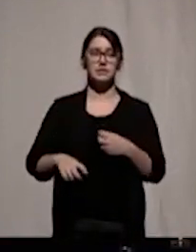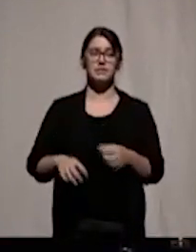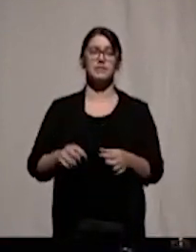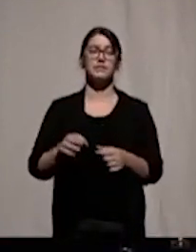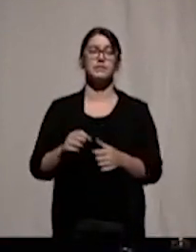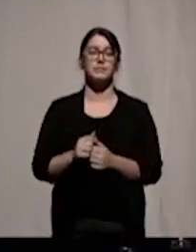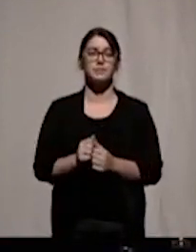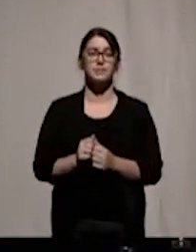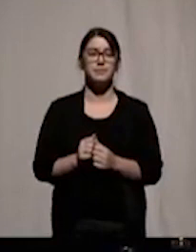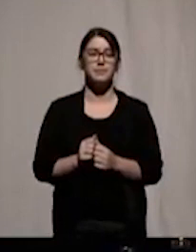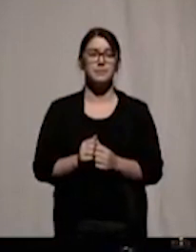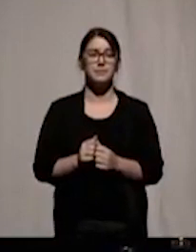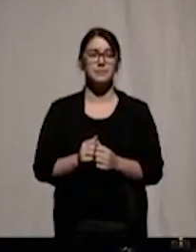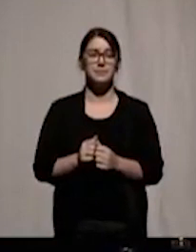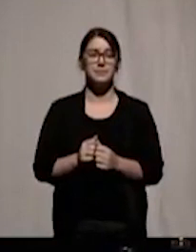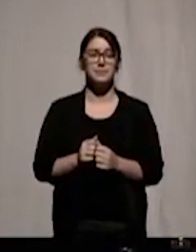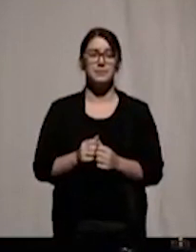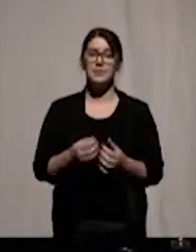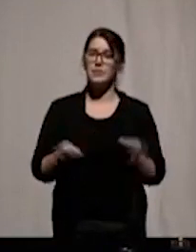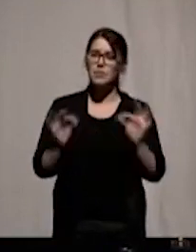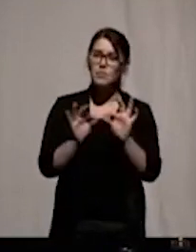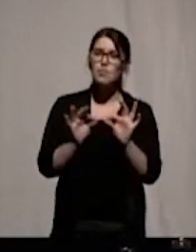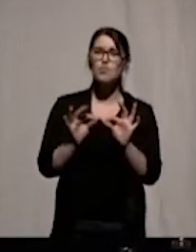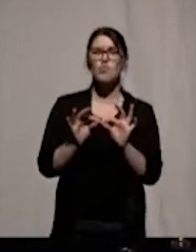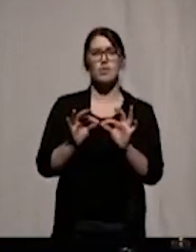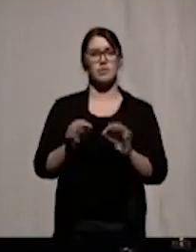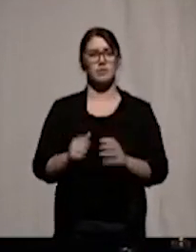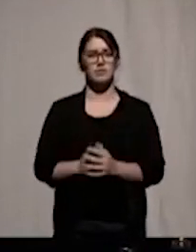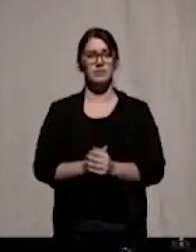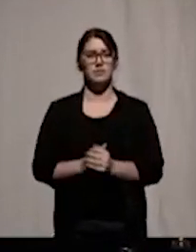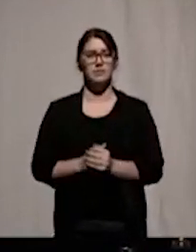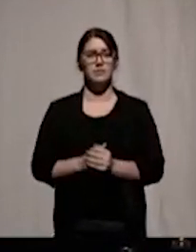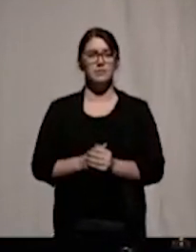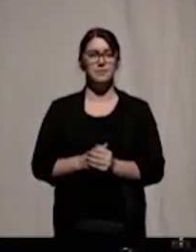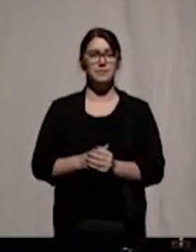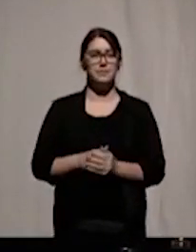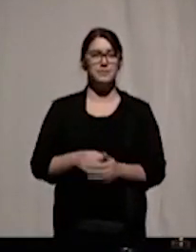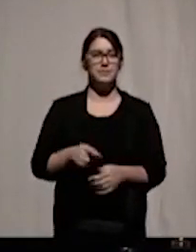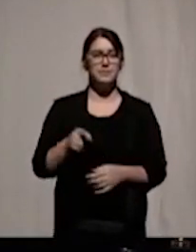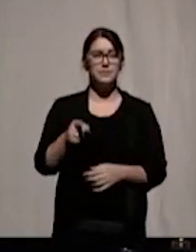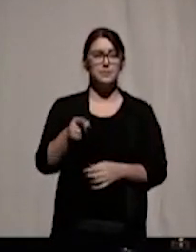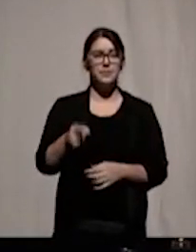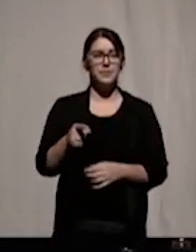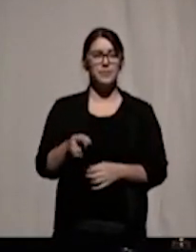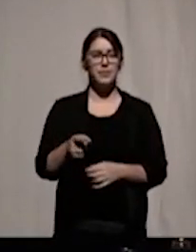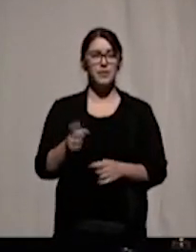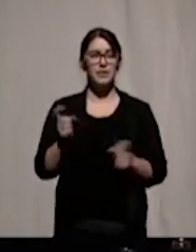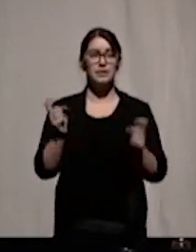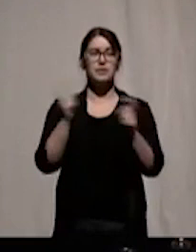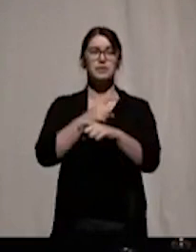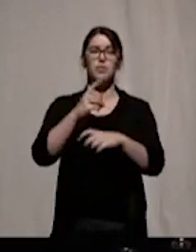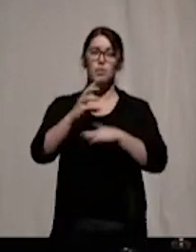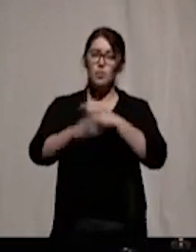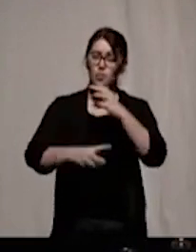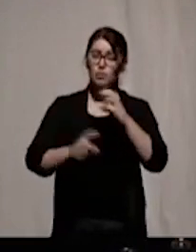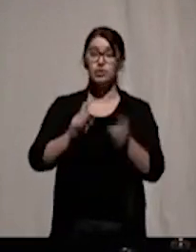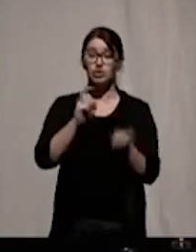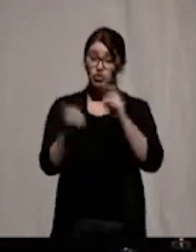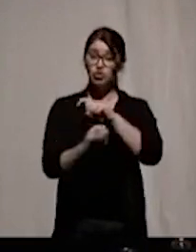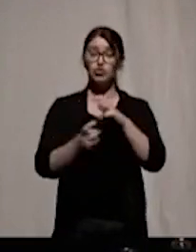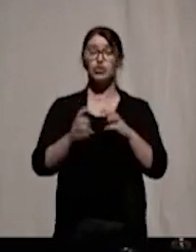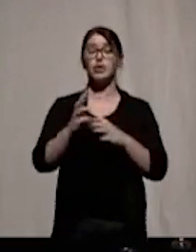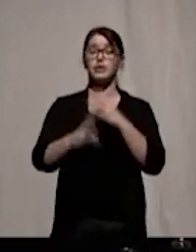Dad said. And you're going to get tired, and you're going to get angry, but that's okay. Just make sure that you use